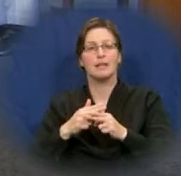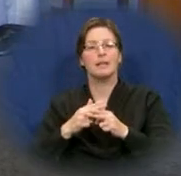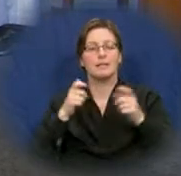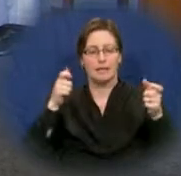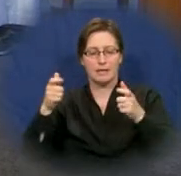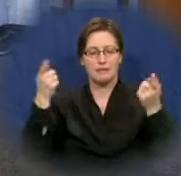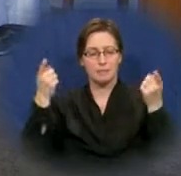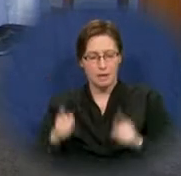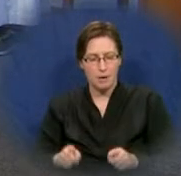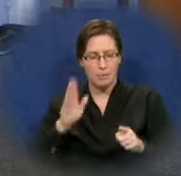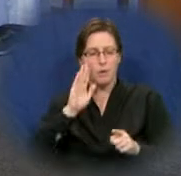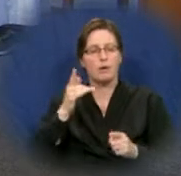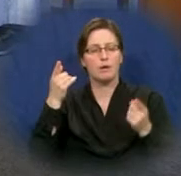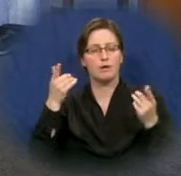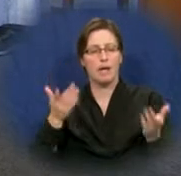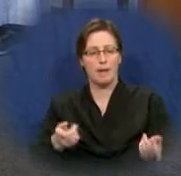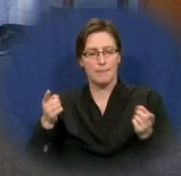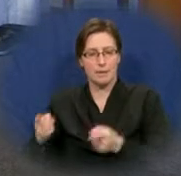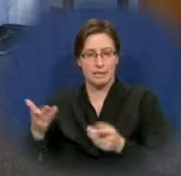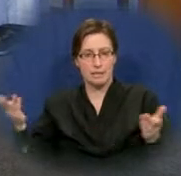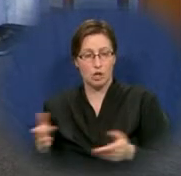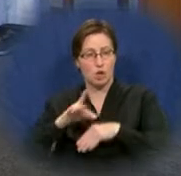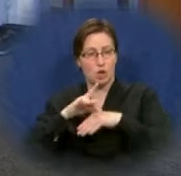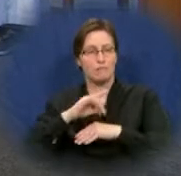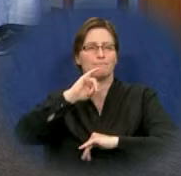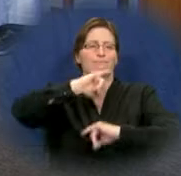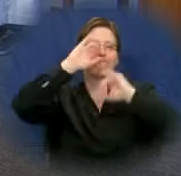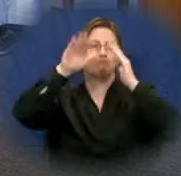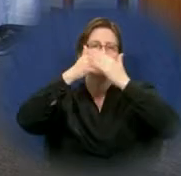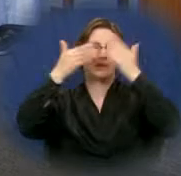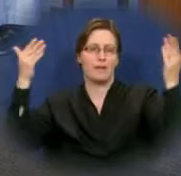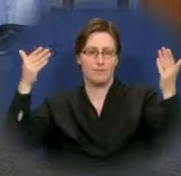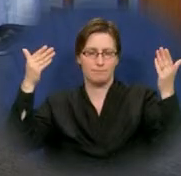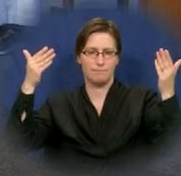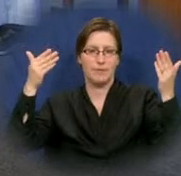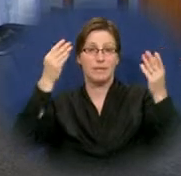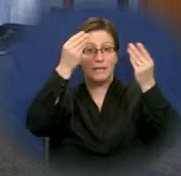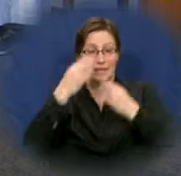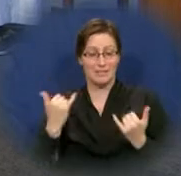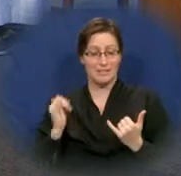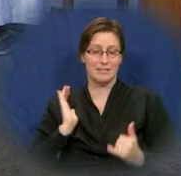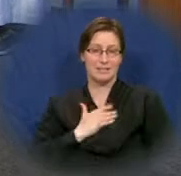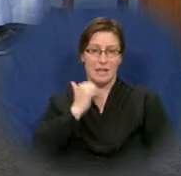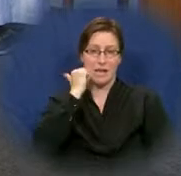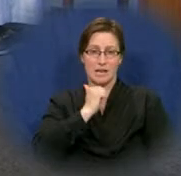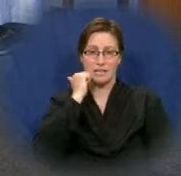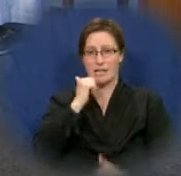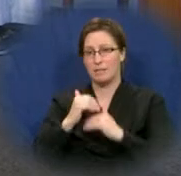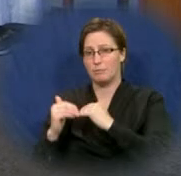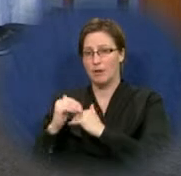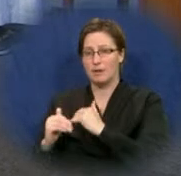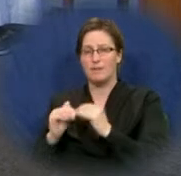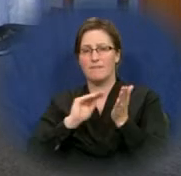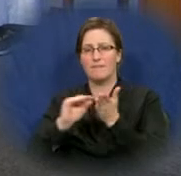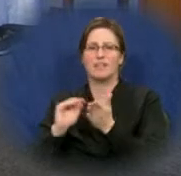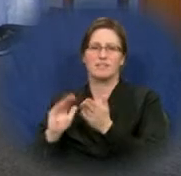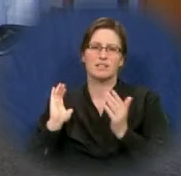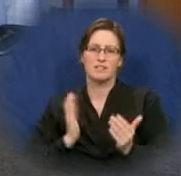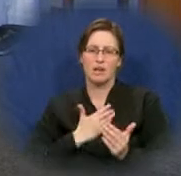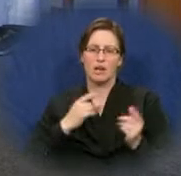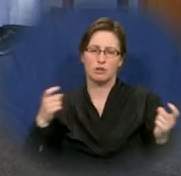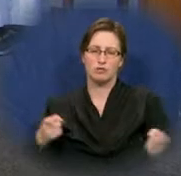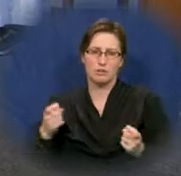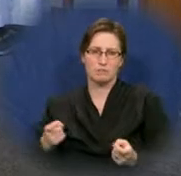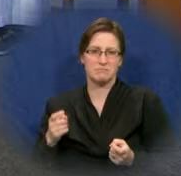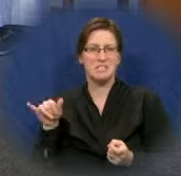name. Thy kingdom come, thy will be done on earth as it is in heaven. Give us this day our daily bread, and